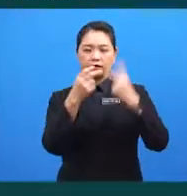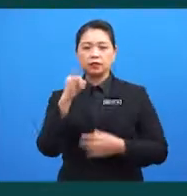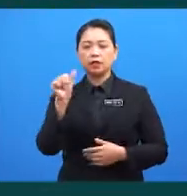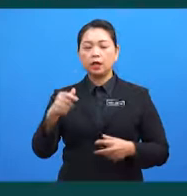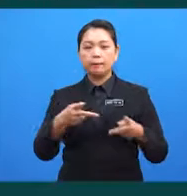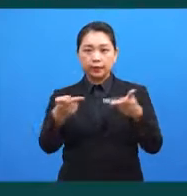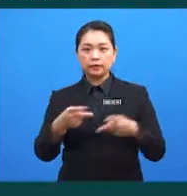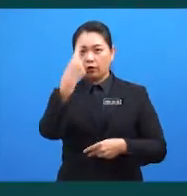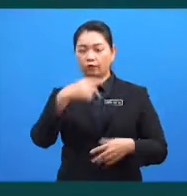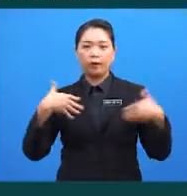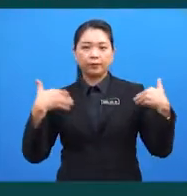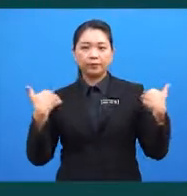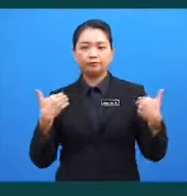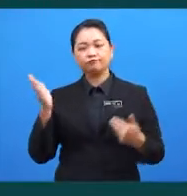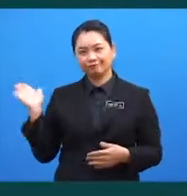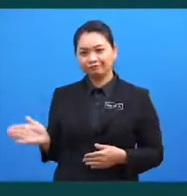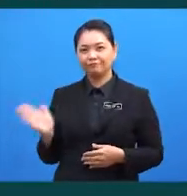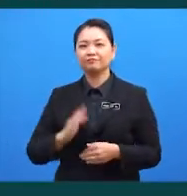pleasure. Tourists.